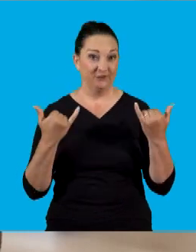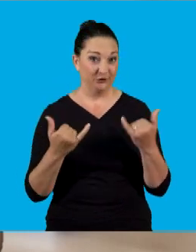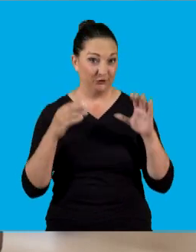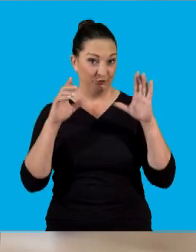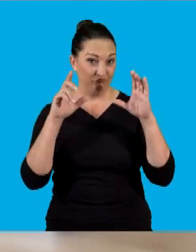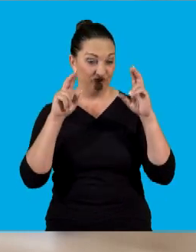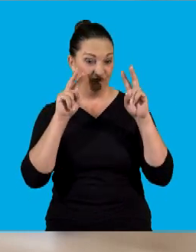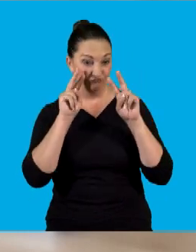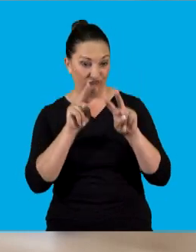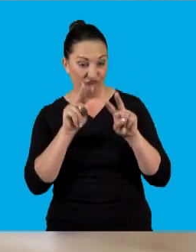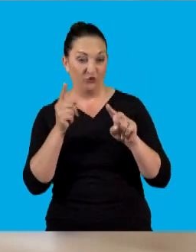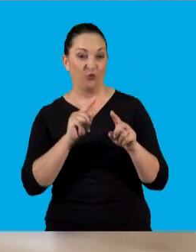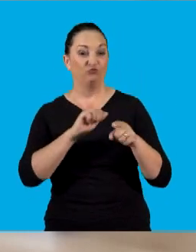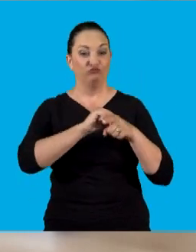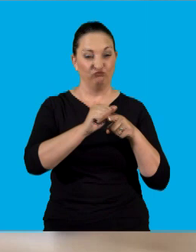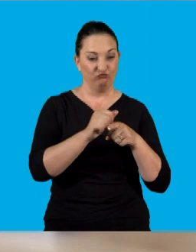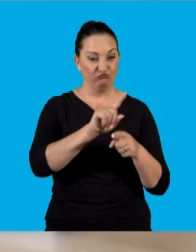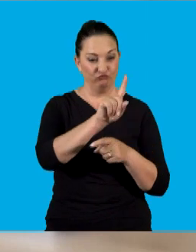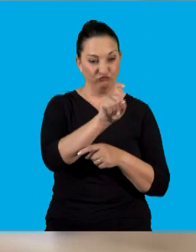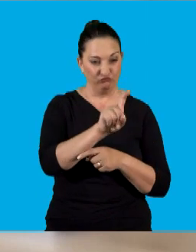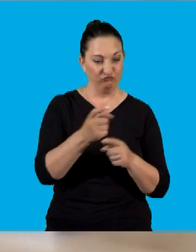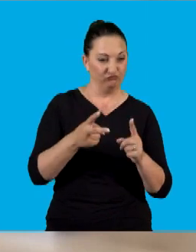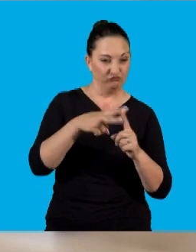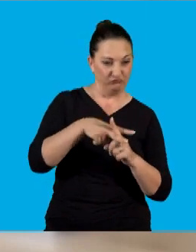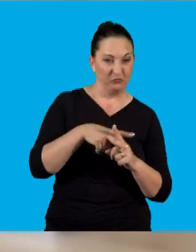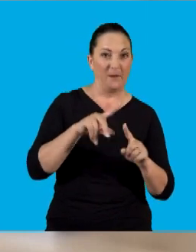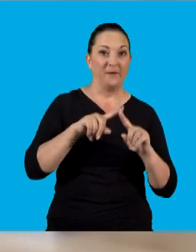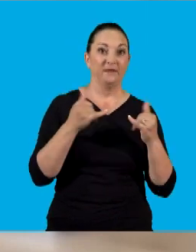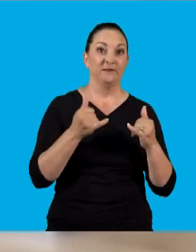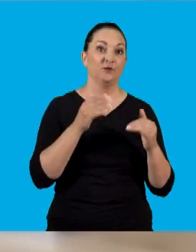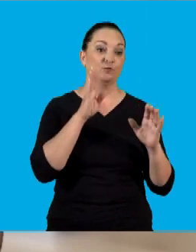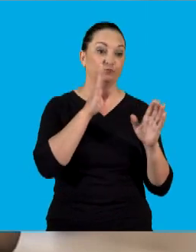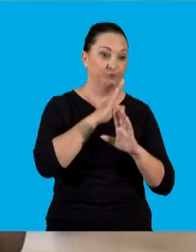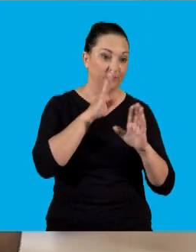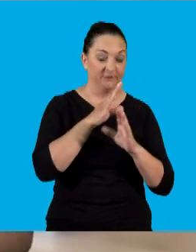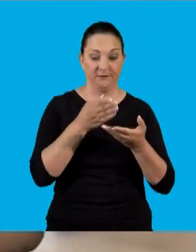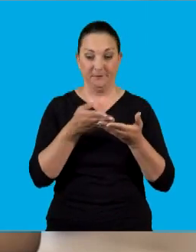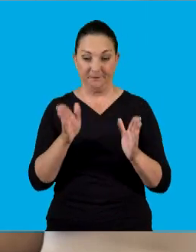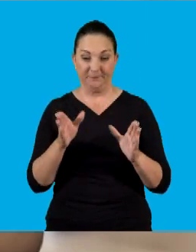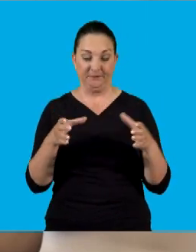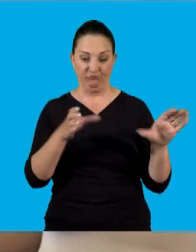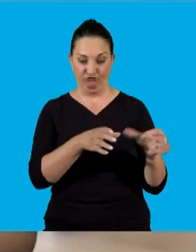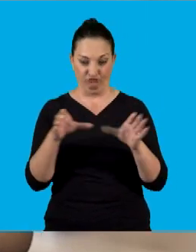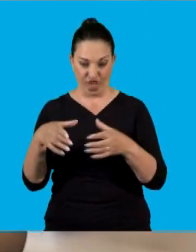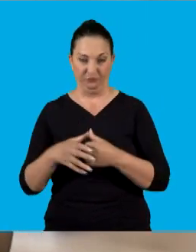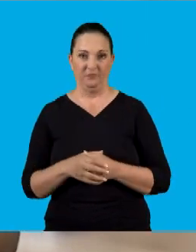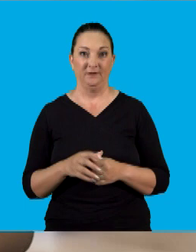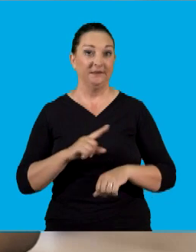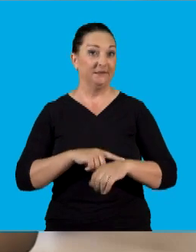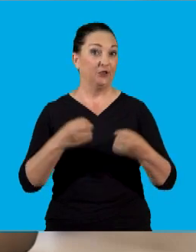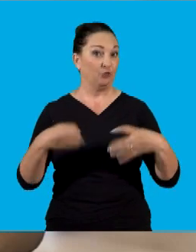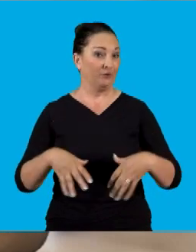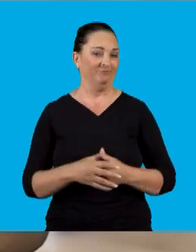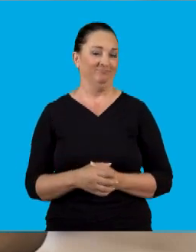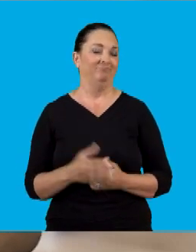our practice and applications questions under the topic that says private and public sectors. Without wasting your time, let us